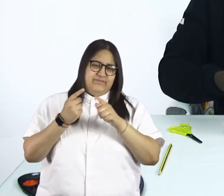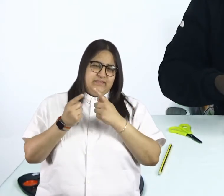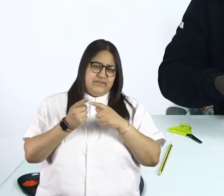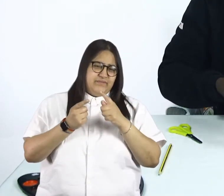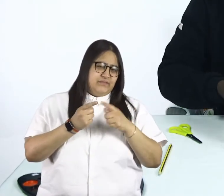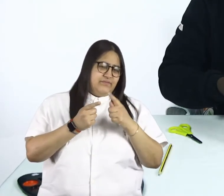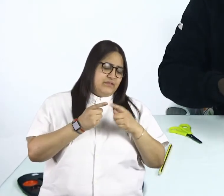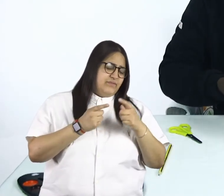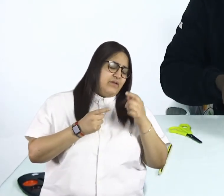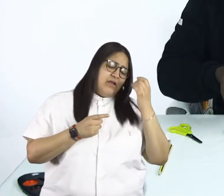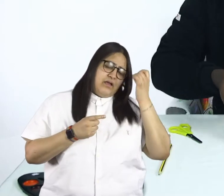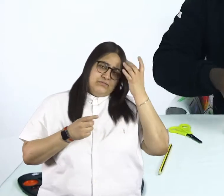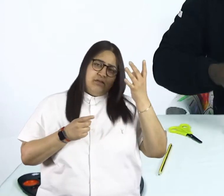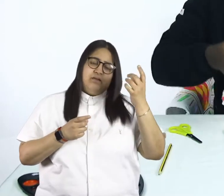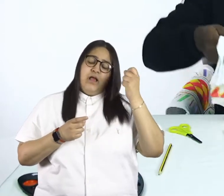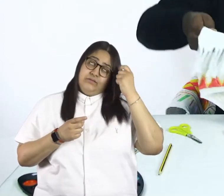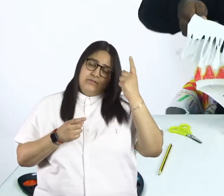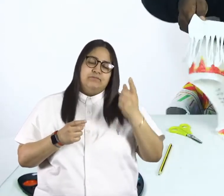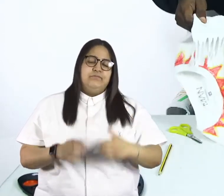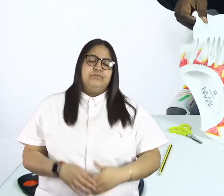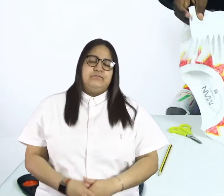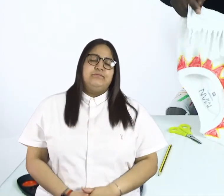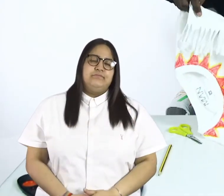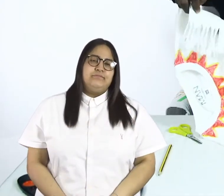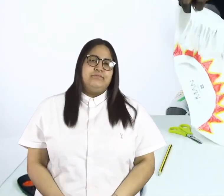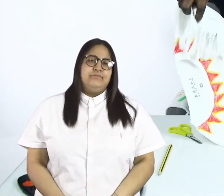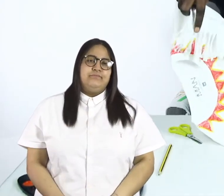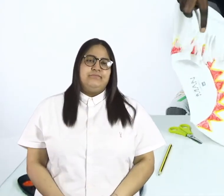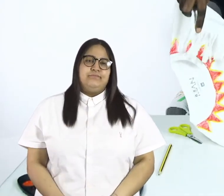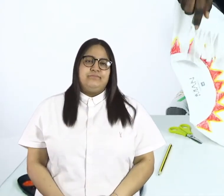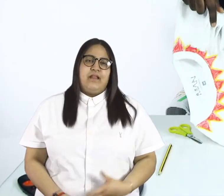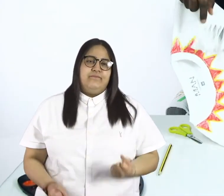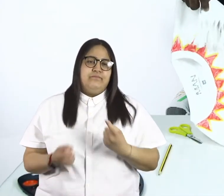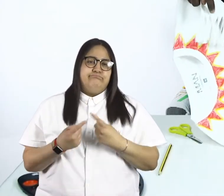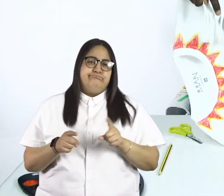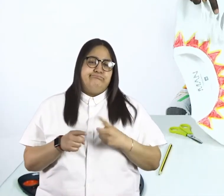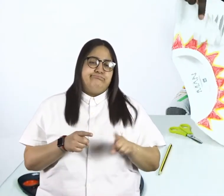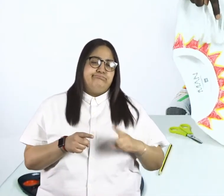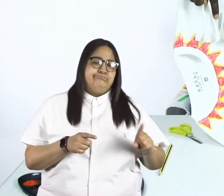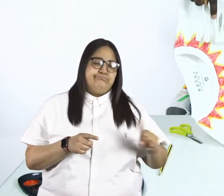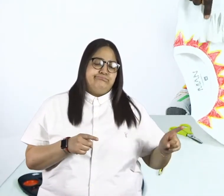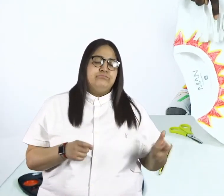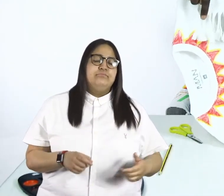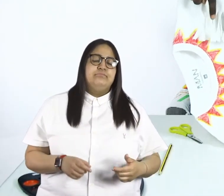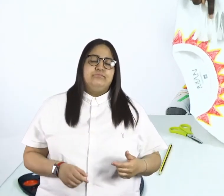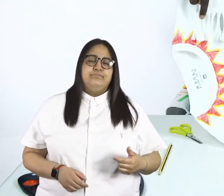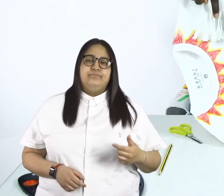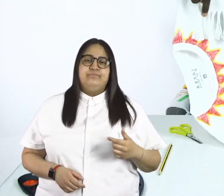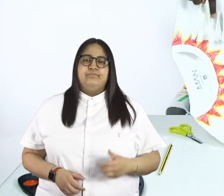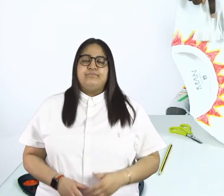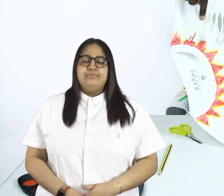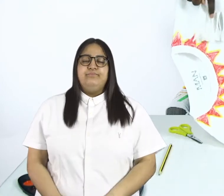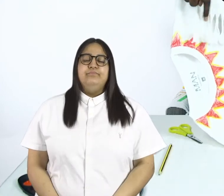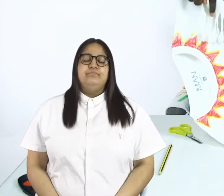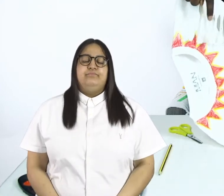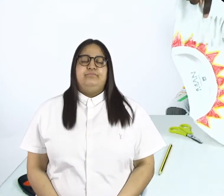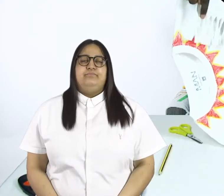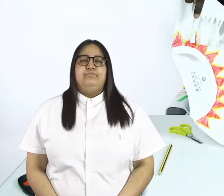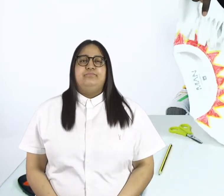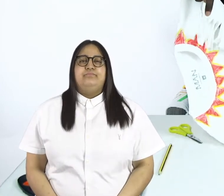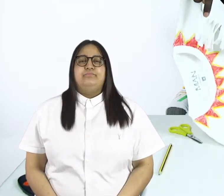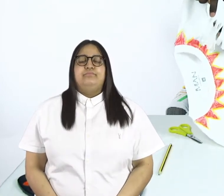So, I've done more than I needed. But you now see the difference. I prefer the side with the pulled, well, once